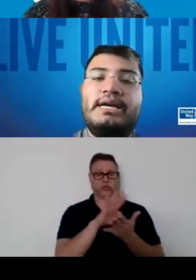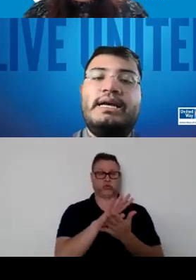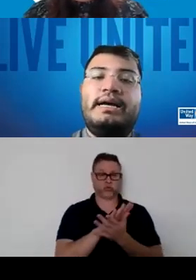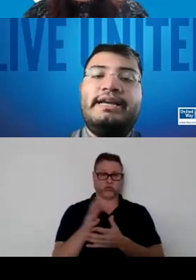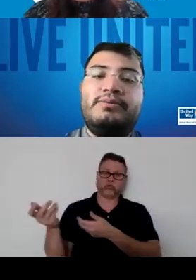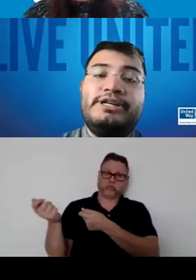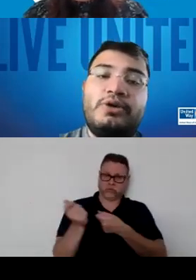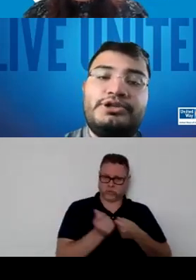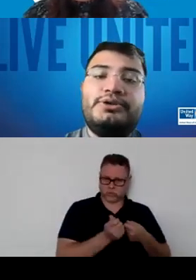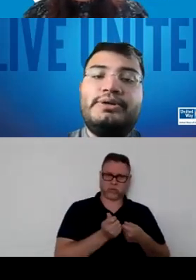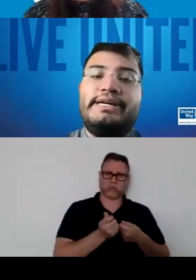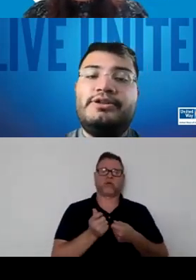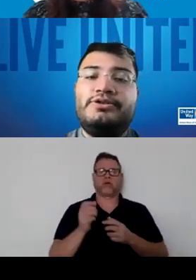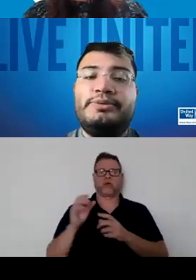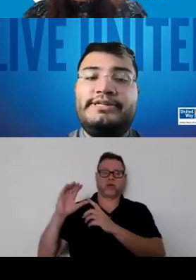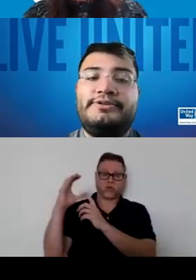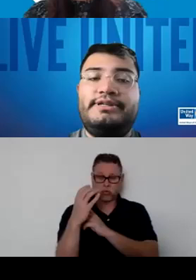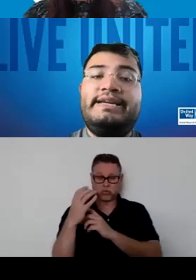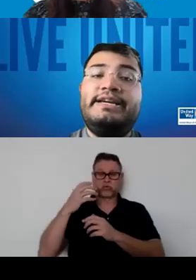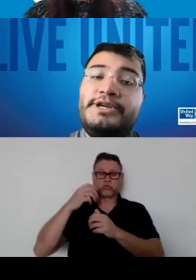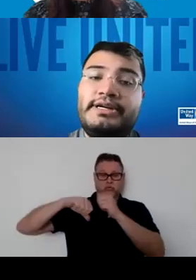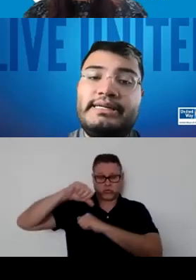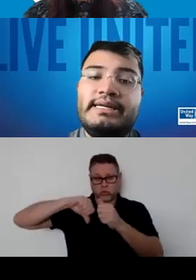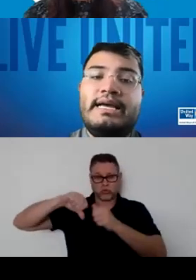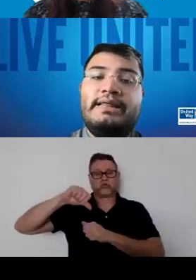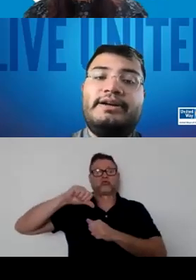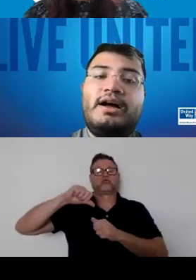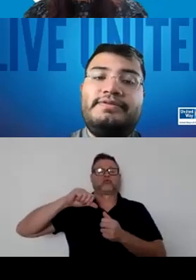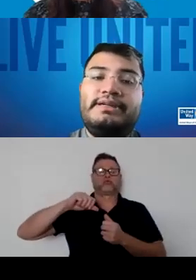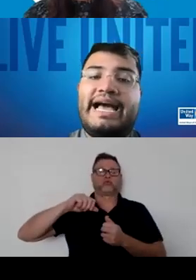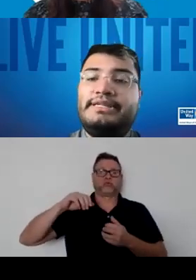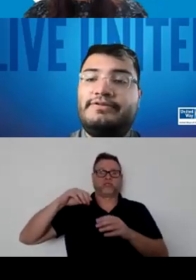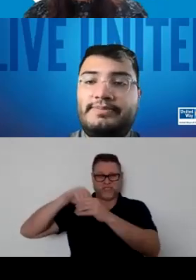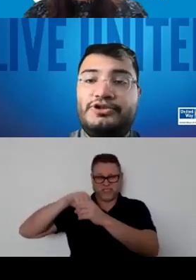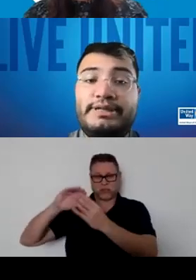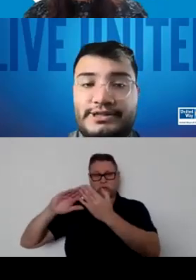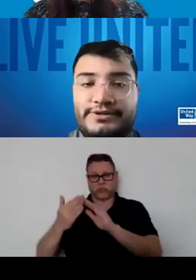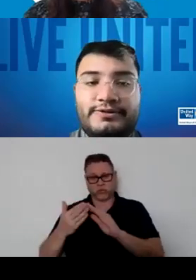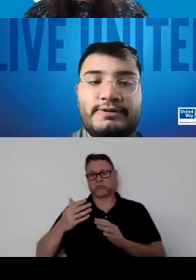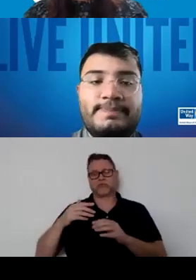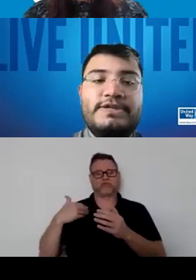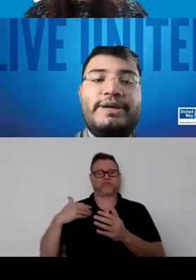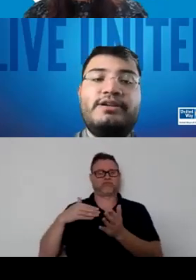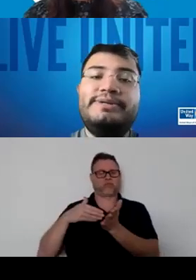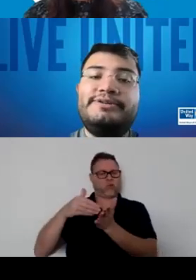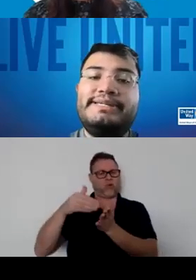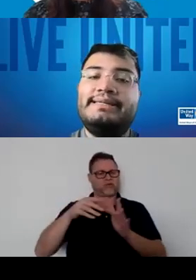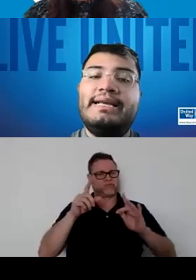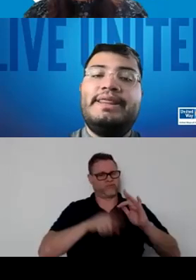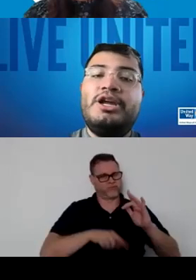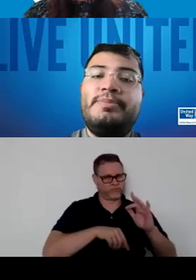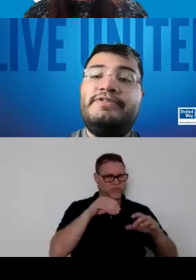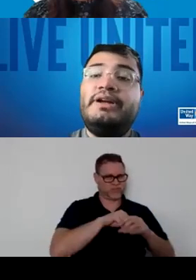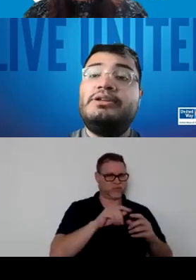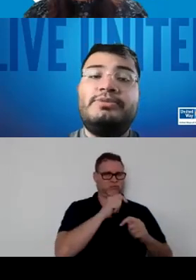rich cultural and social resources in communities that are often absent from traditional schools. So it also increases